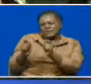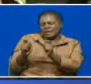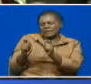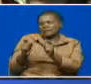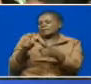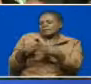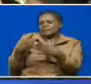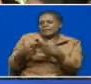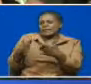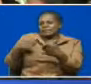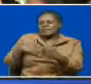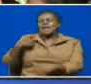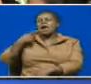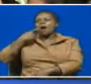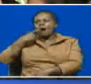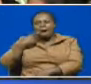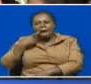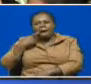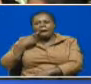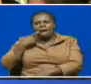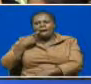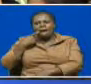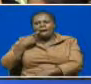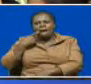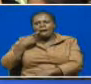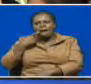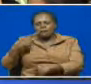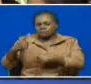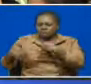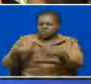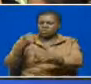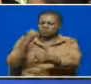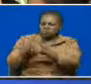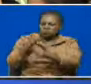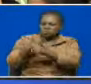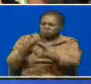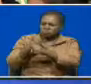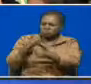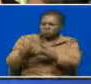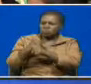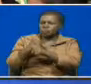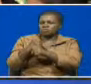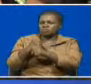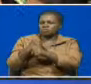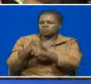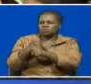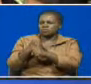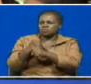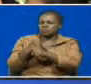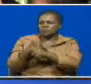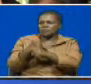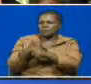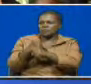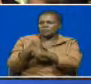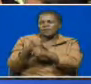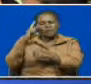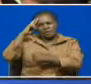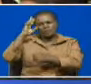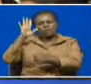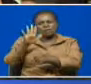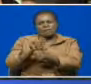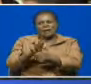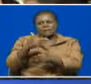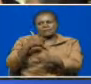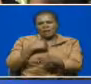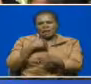up being something that I like and I keep on doing it and doing it, or it's other reasons? There are so many reasons